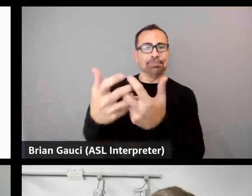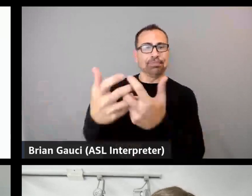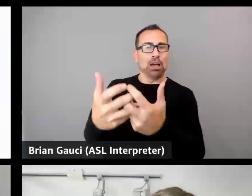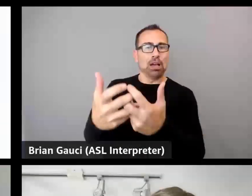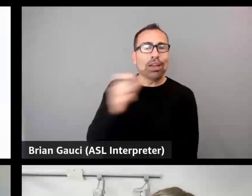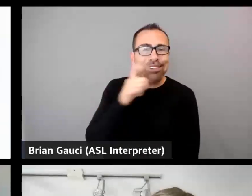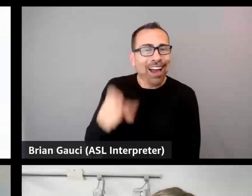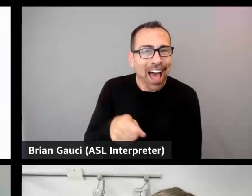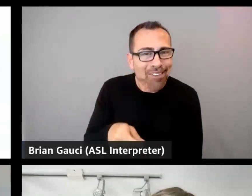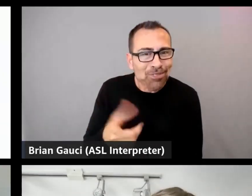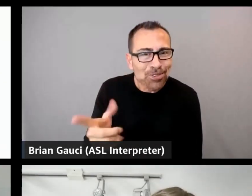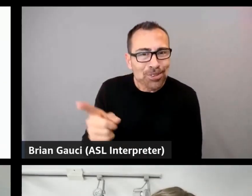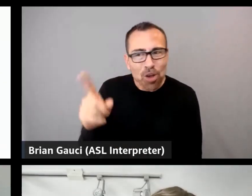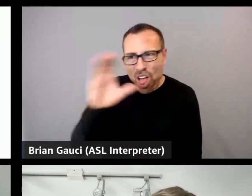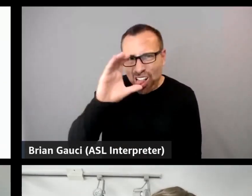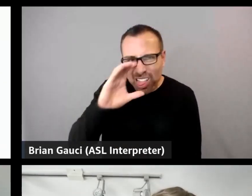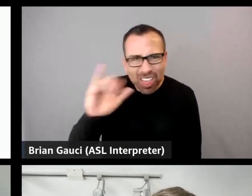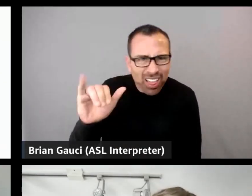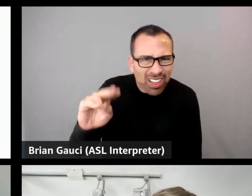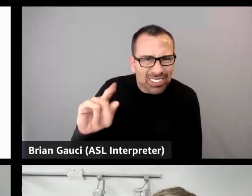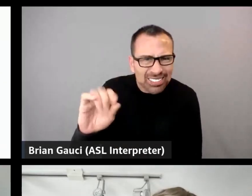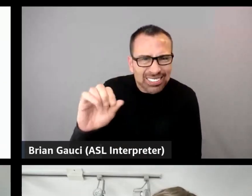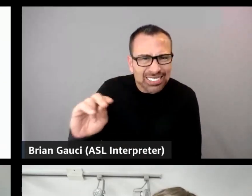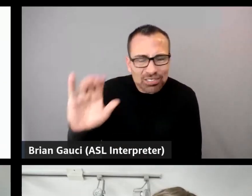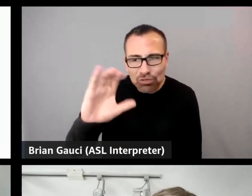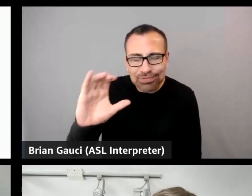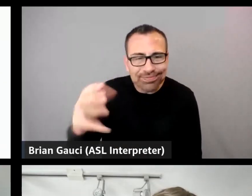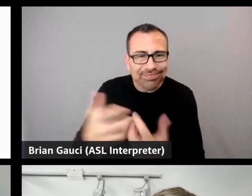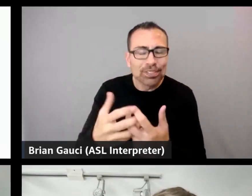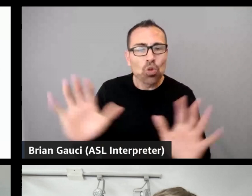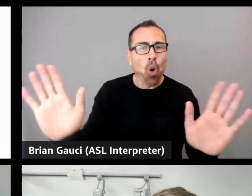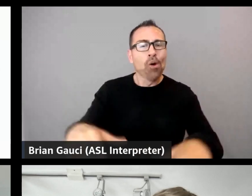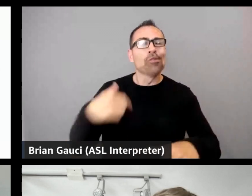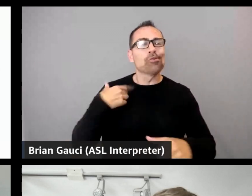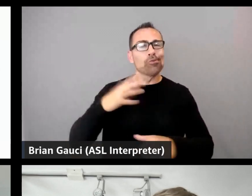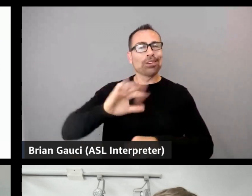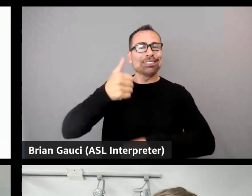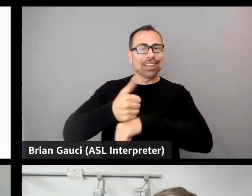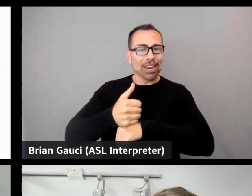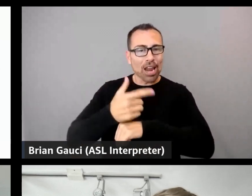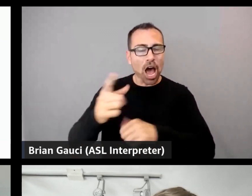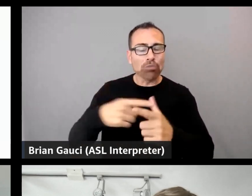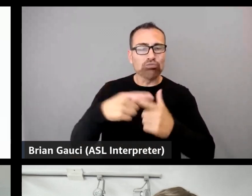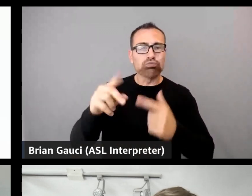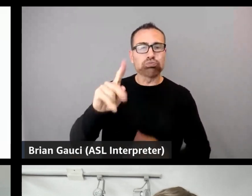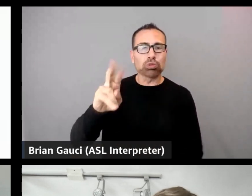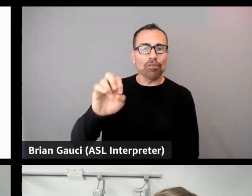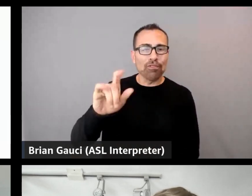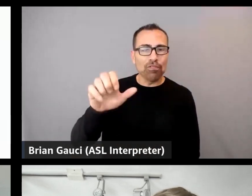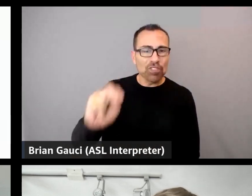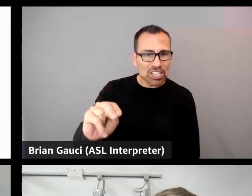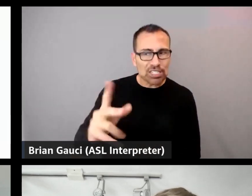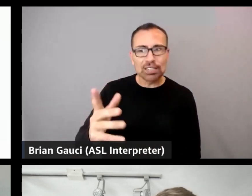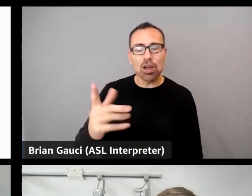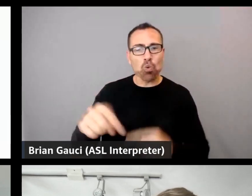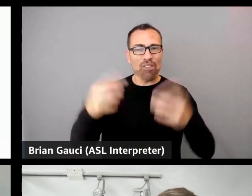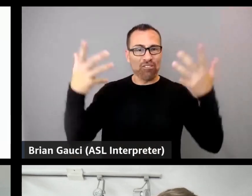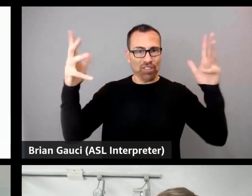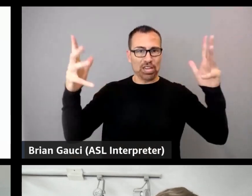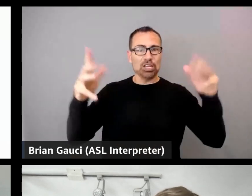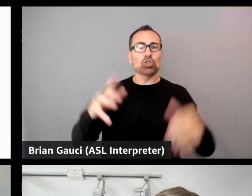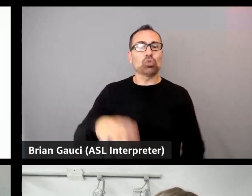we provision it for them, and then we deprovision everything. And so they're not getting that extra cost of maybe they forgot,